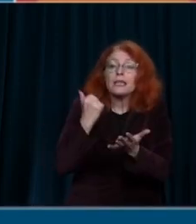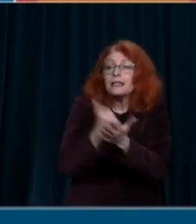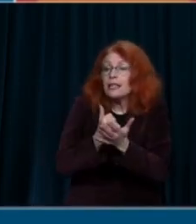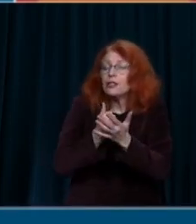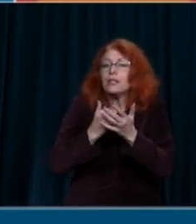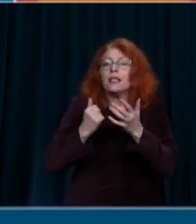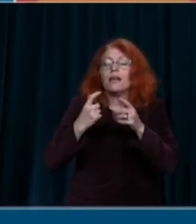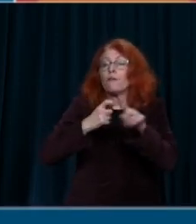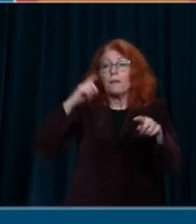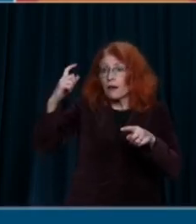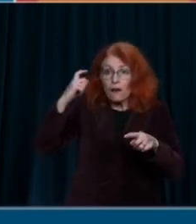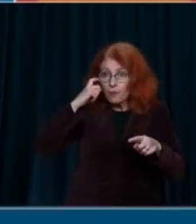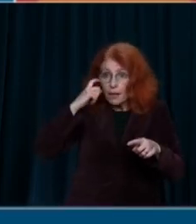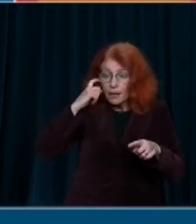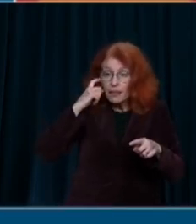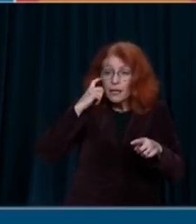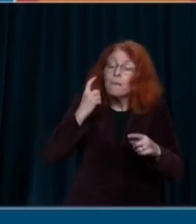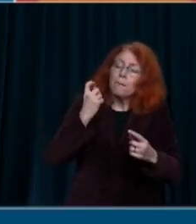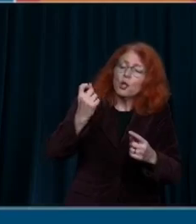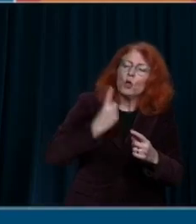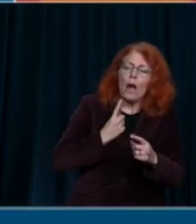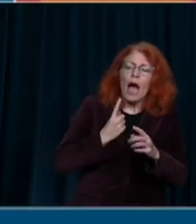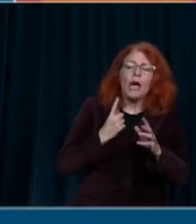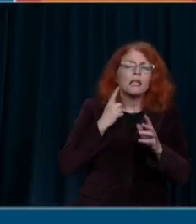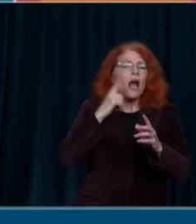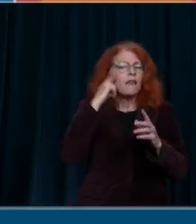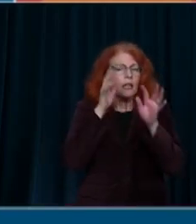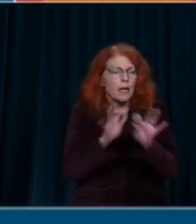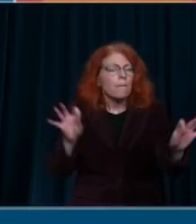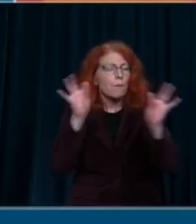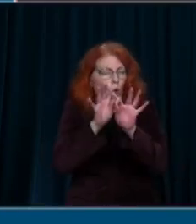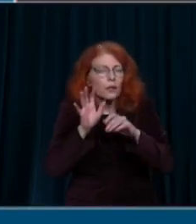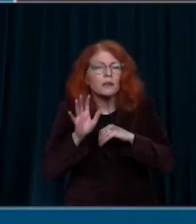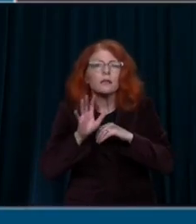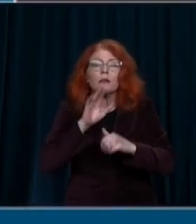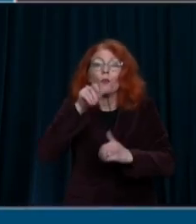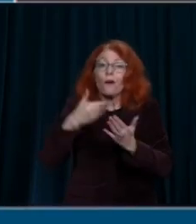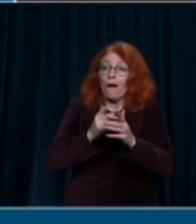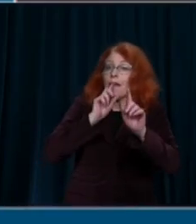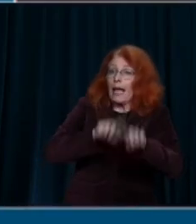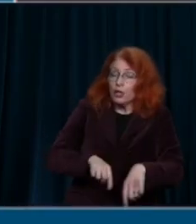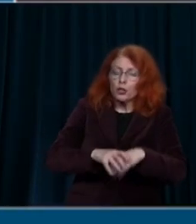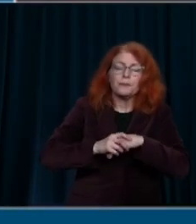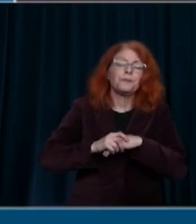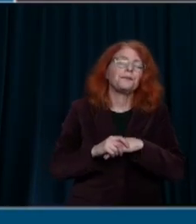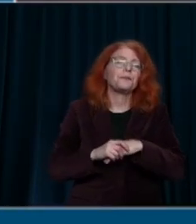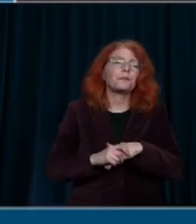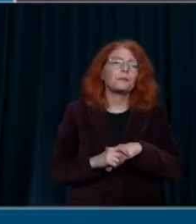from the governments. But you asked the question, and I think it's really important that we all answer this.